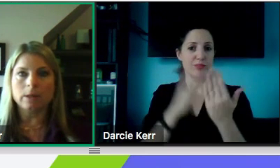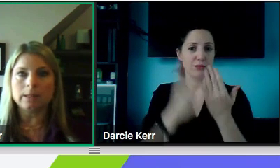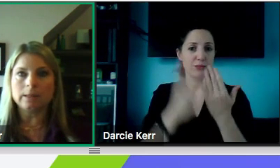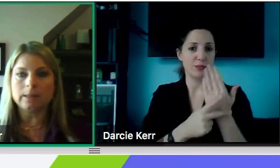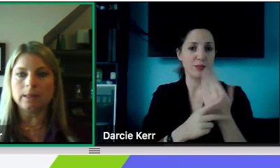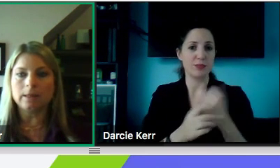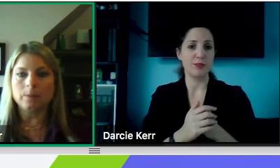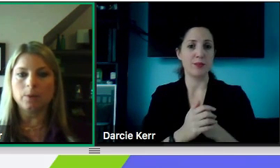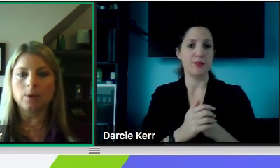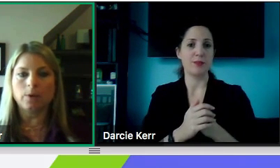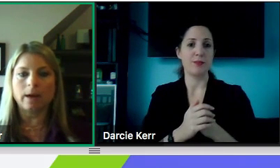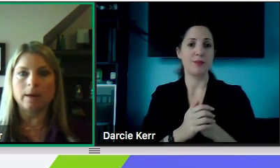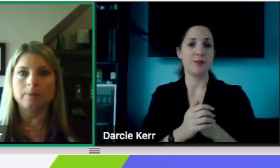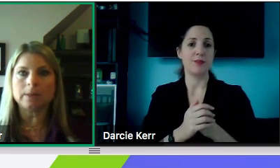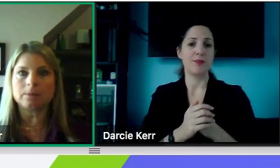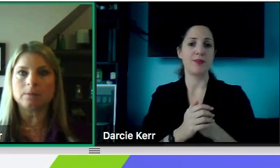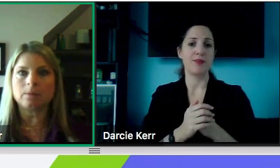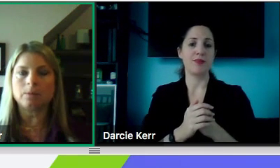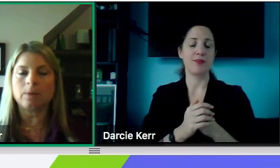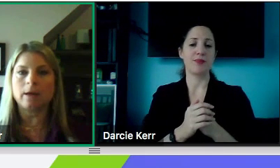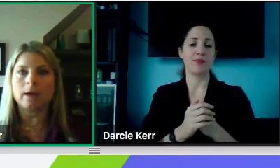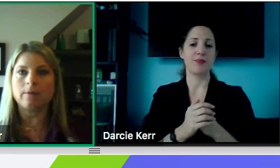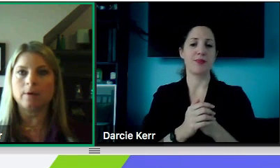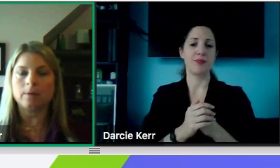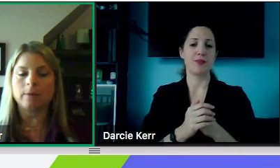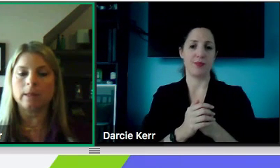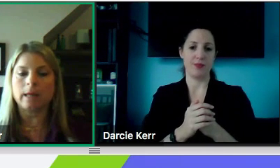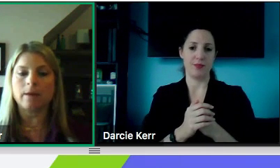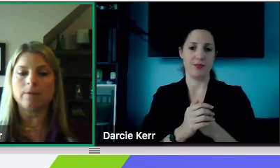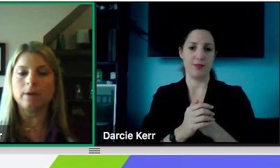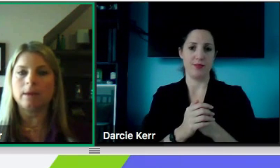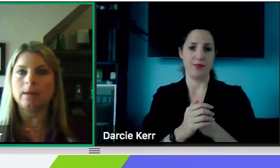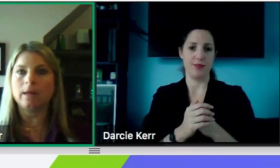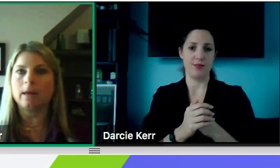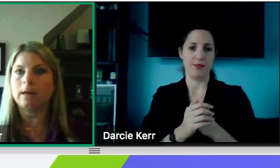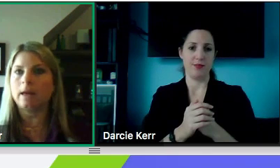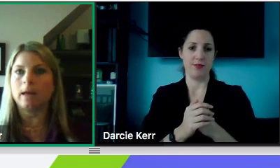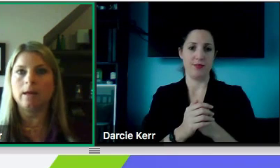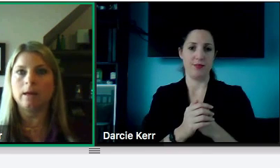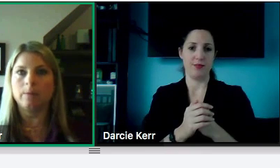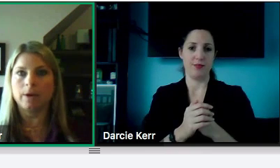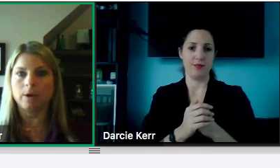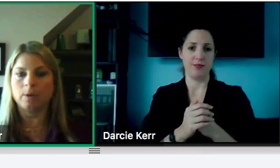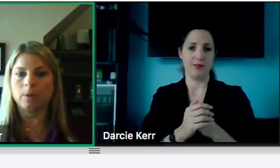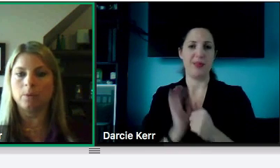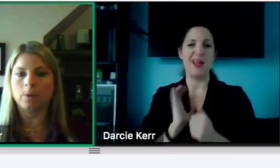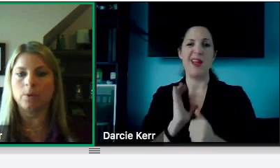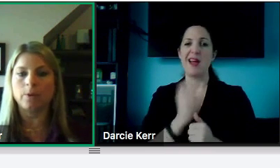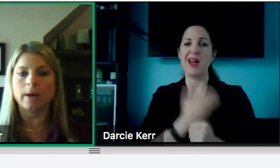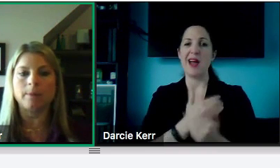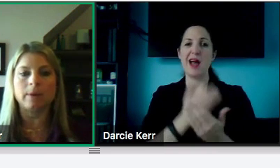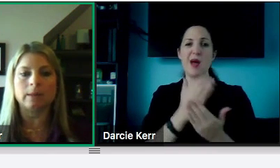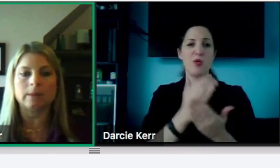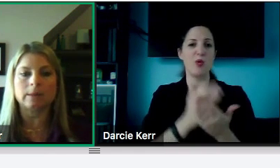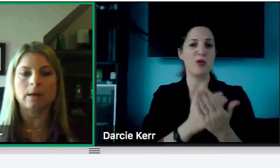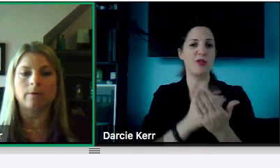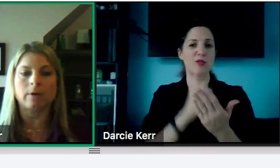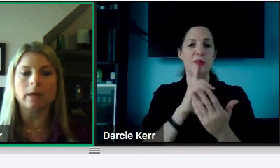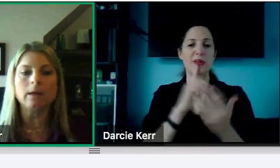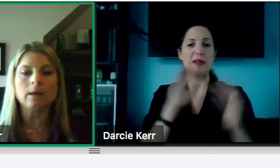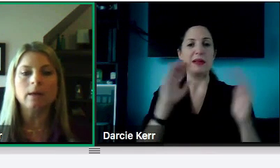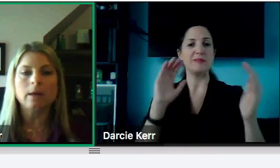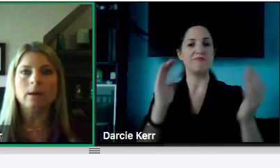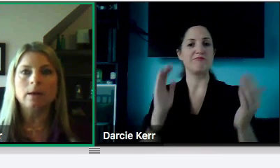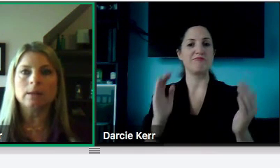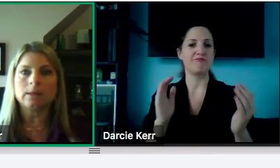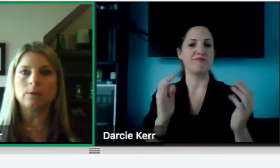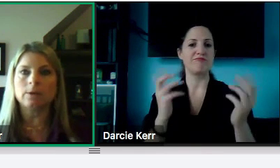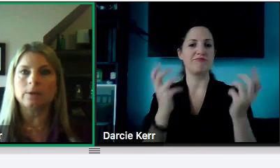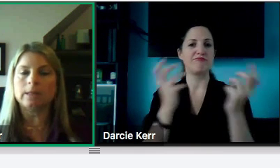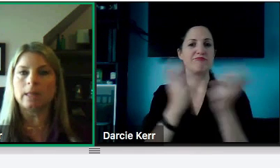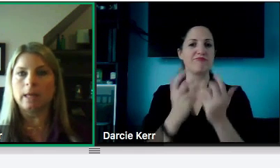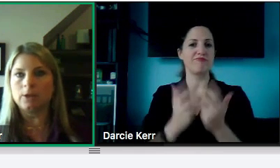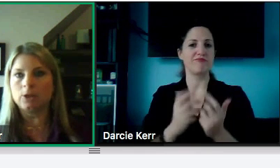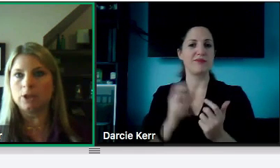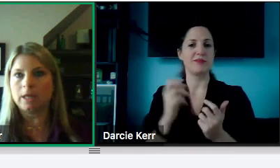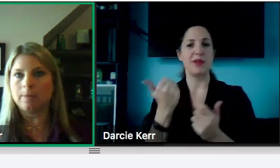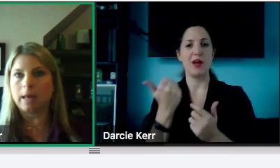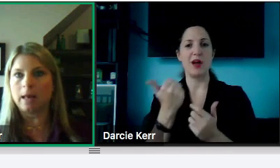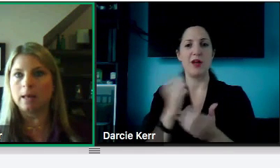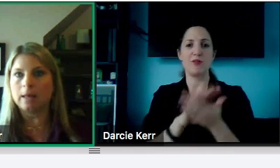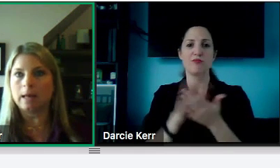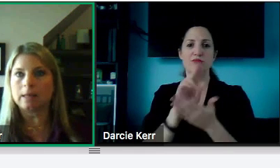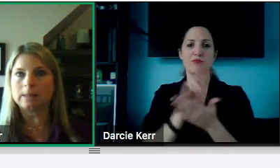The courses in the programs, we cover really everything that any comparable program is covering. So there's